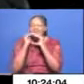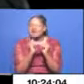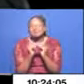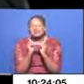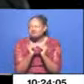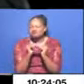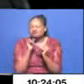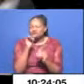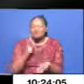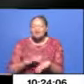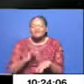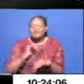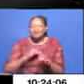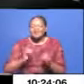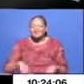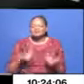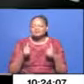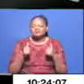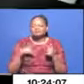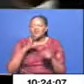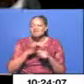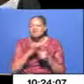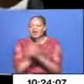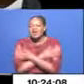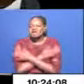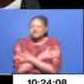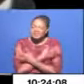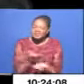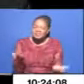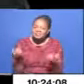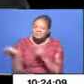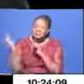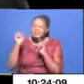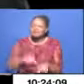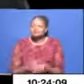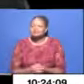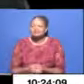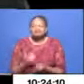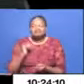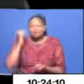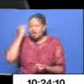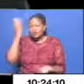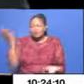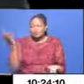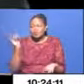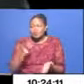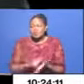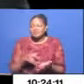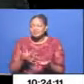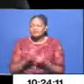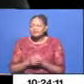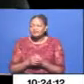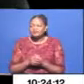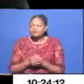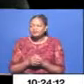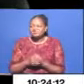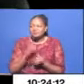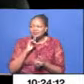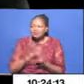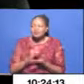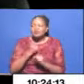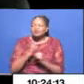life. Mm. I vote in my friend here, he comes in, I do not know that he needs to convince me that he's going to do